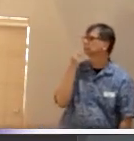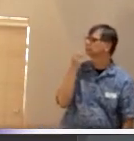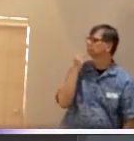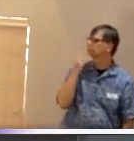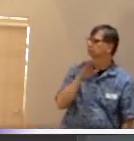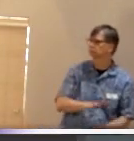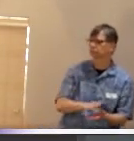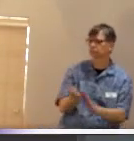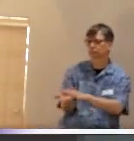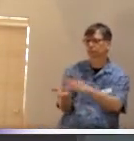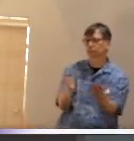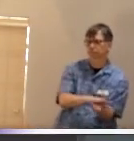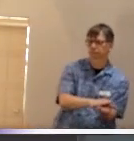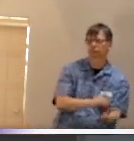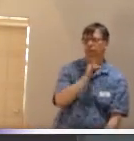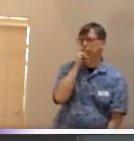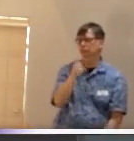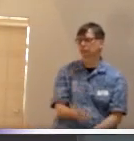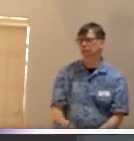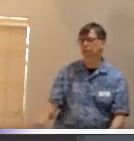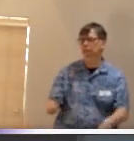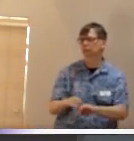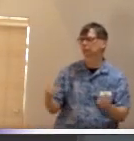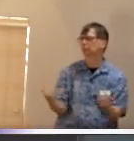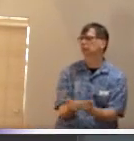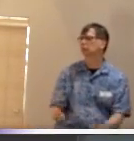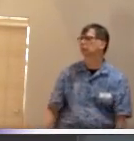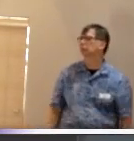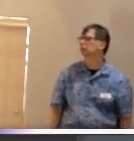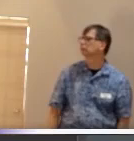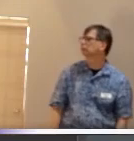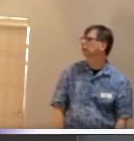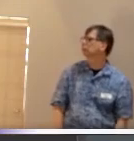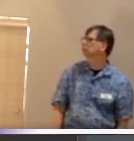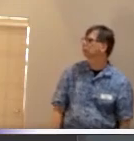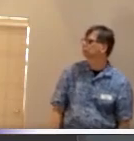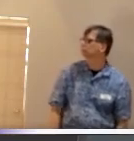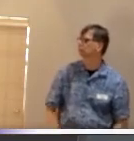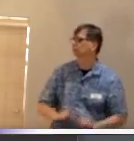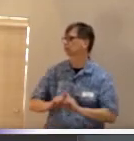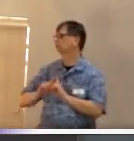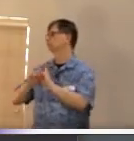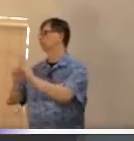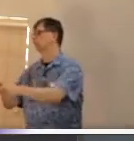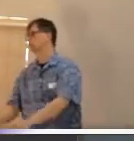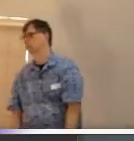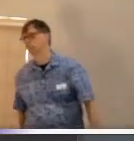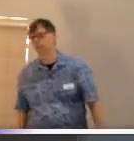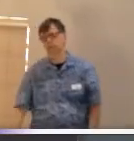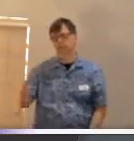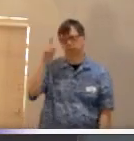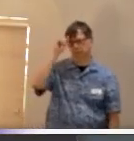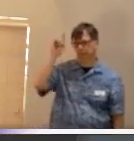chip cookies. I really like, Fish and I were talking about this yesterday, sugar. And we were going, she wanted to go for ice cream. And she's